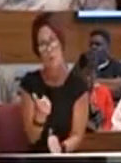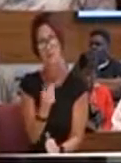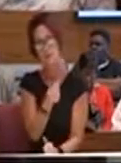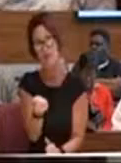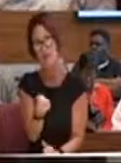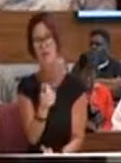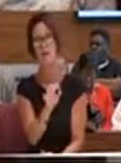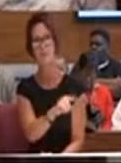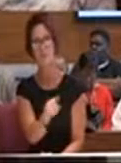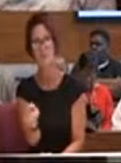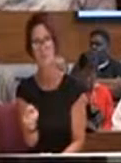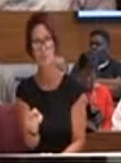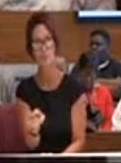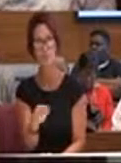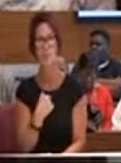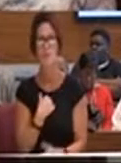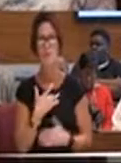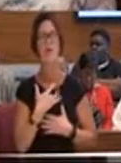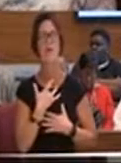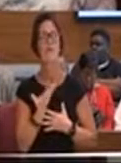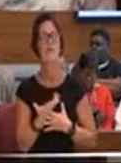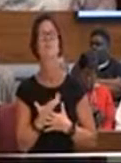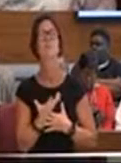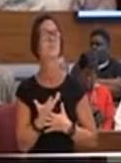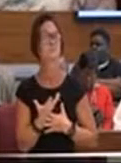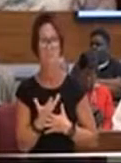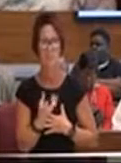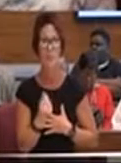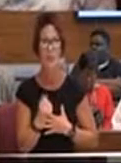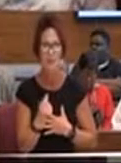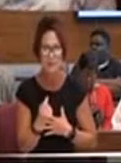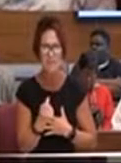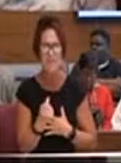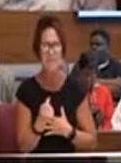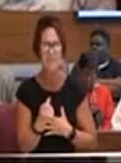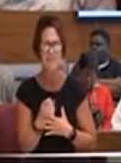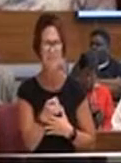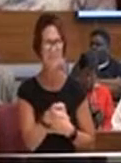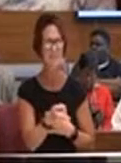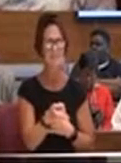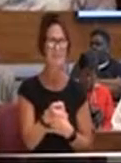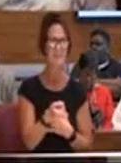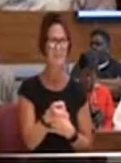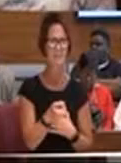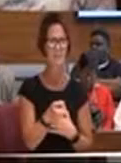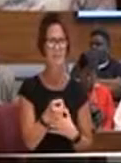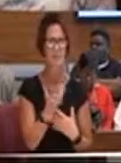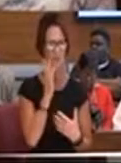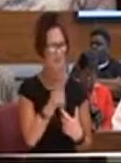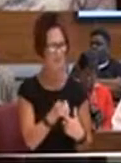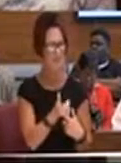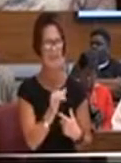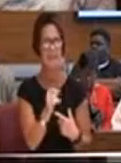of you, we were pretty blindsided when we saw this resolution. It is